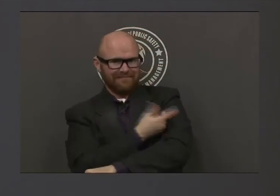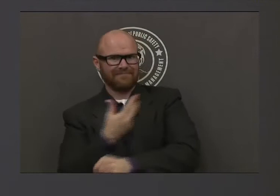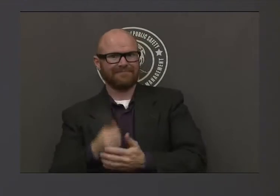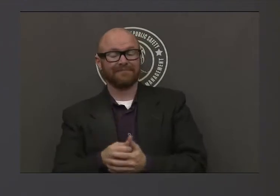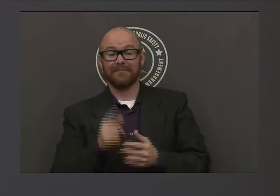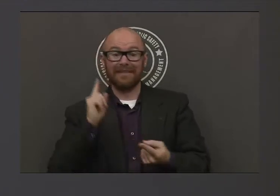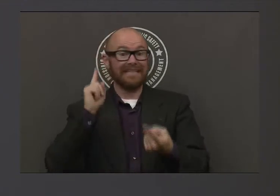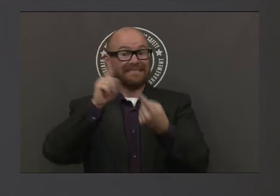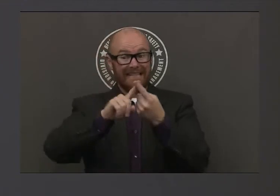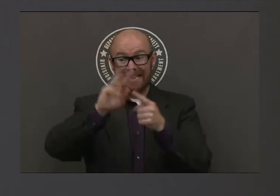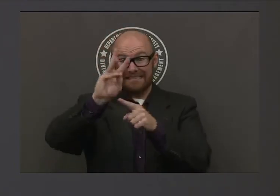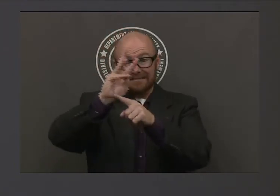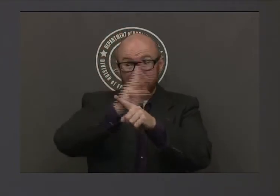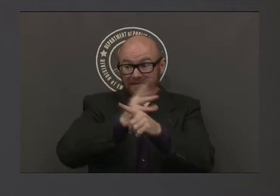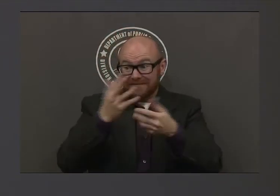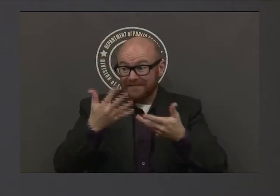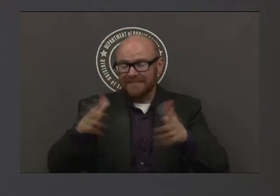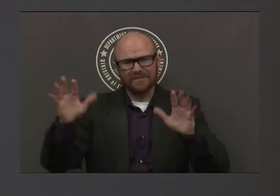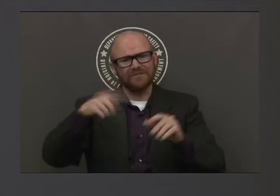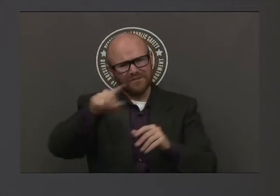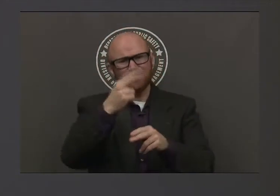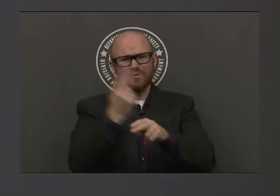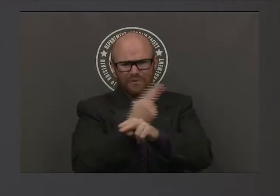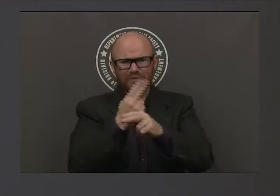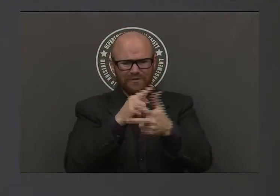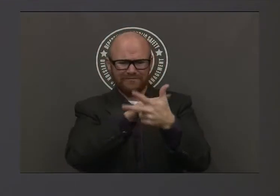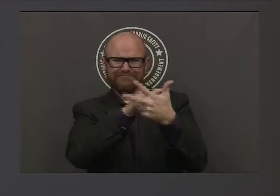distancing, proper hygiene, wash your hands, and wear the mask.